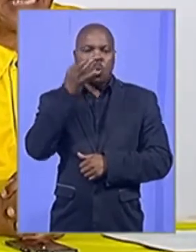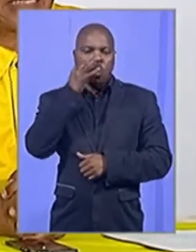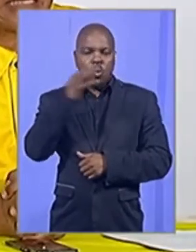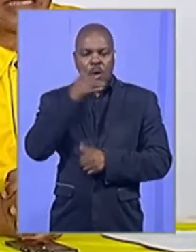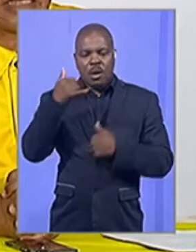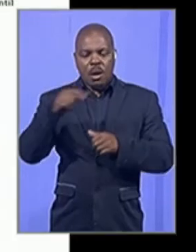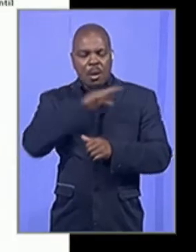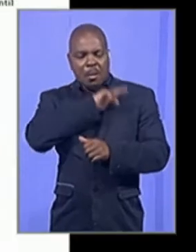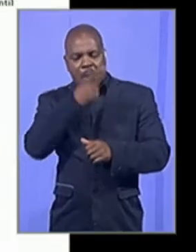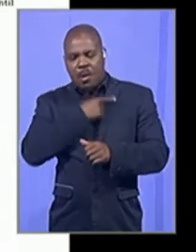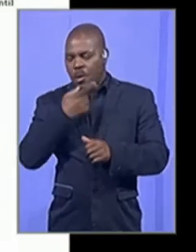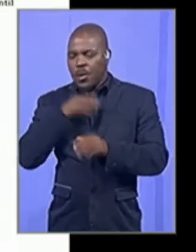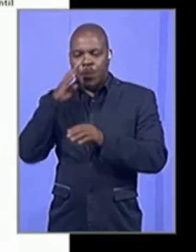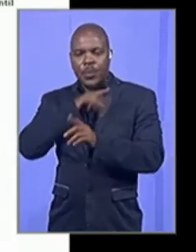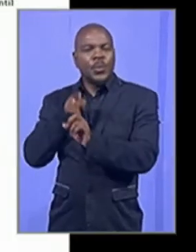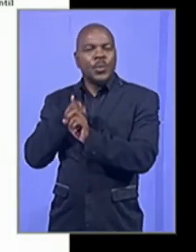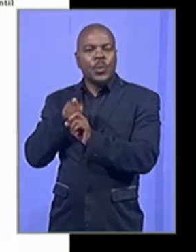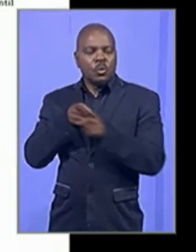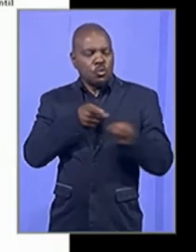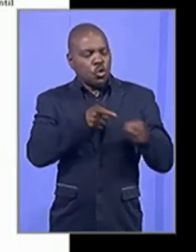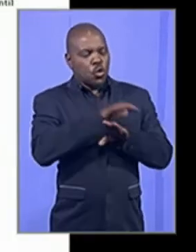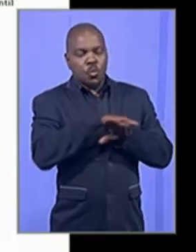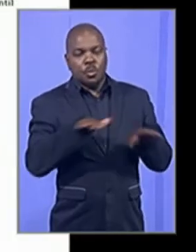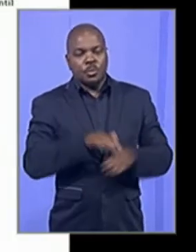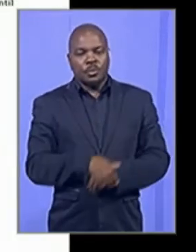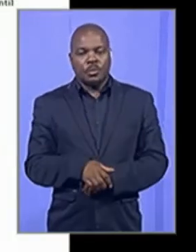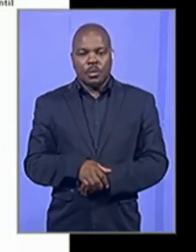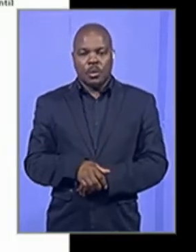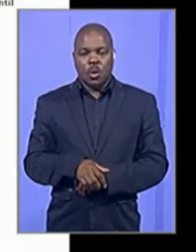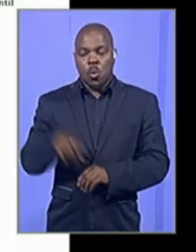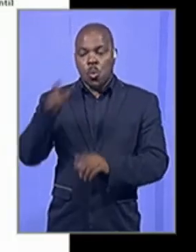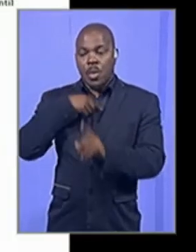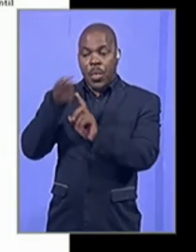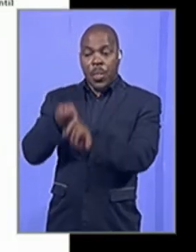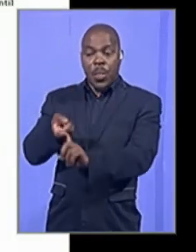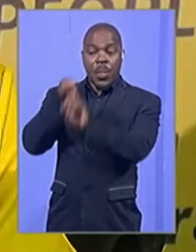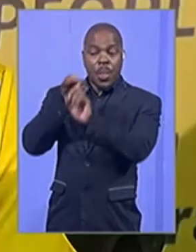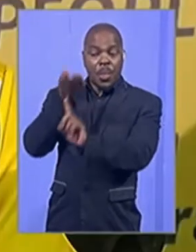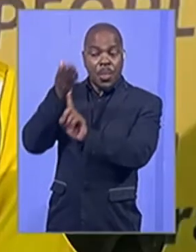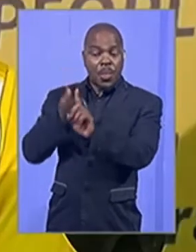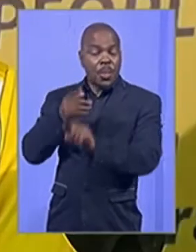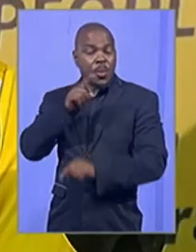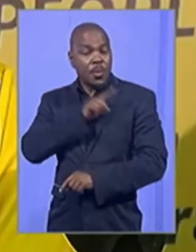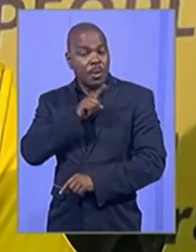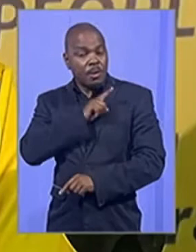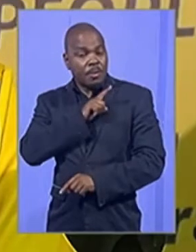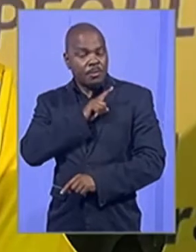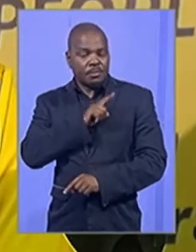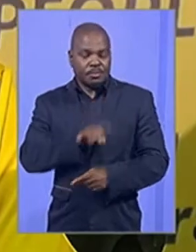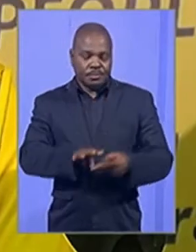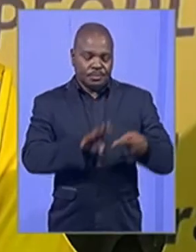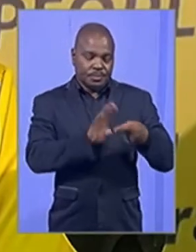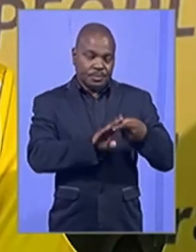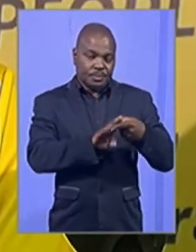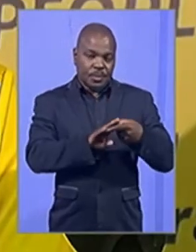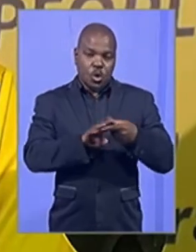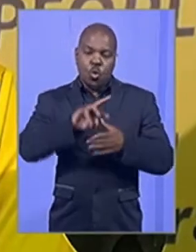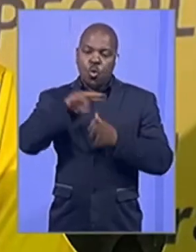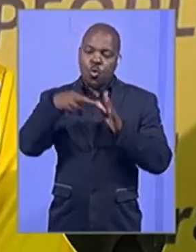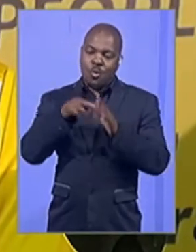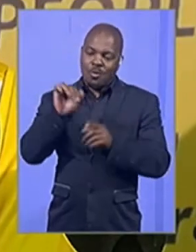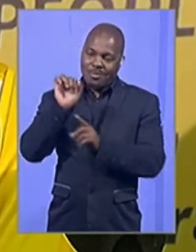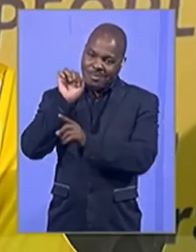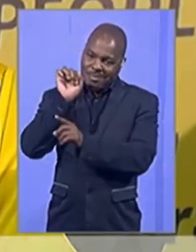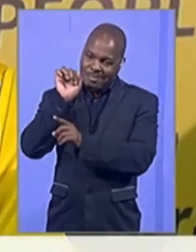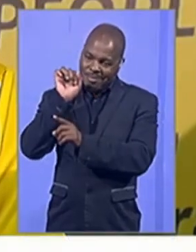pele mokgaona. The reasons for his suspensions include: one, the role he plays